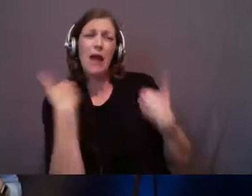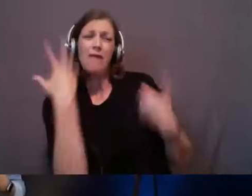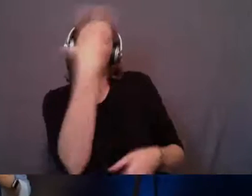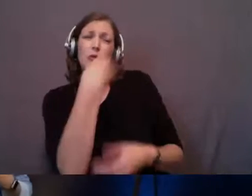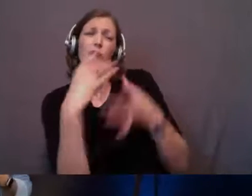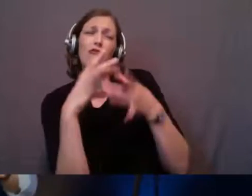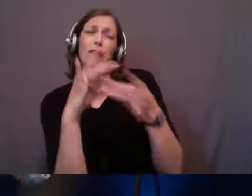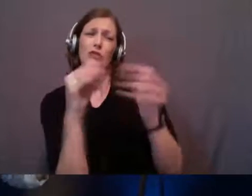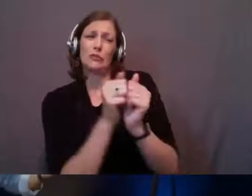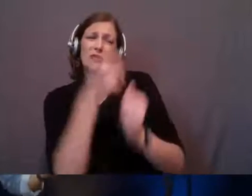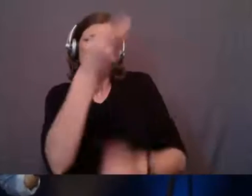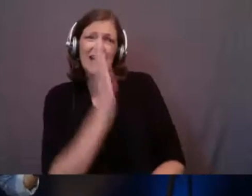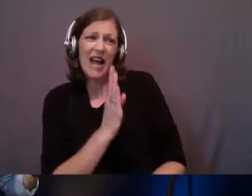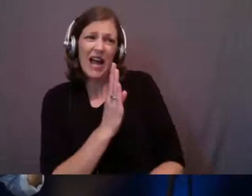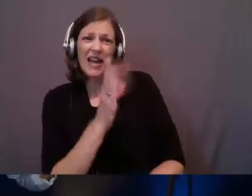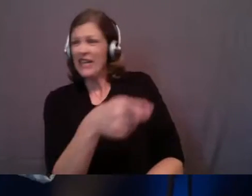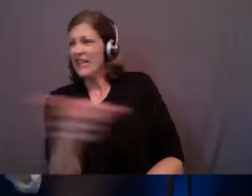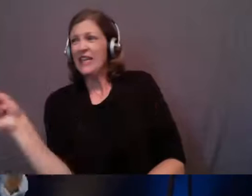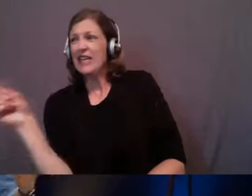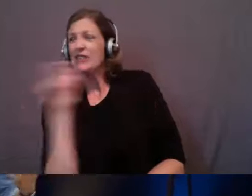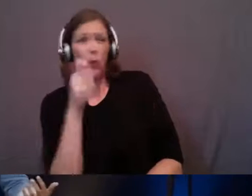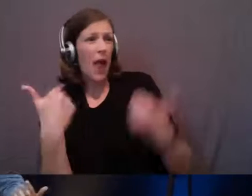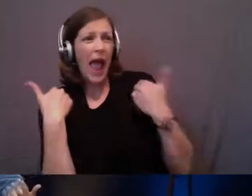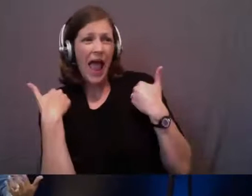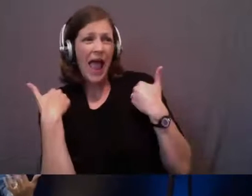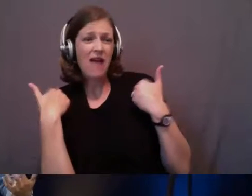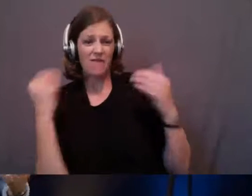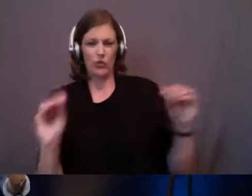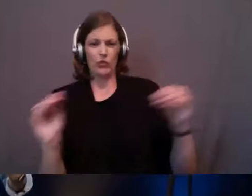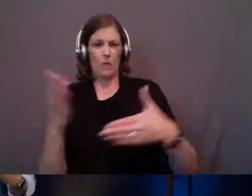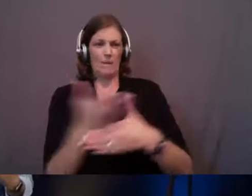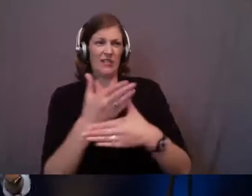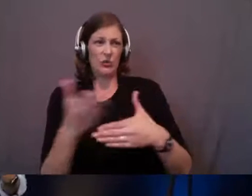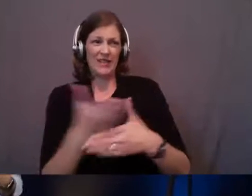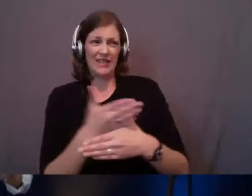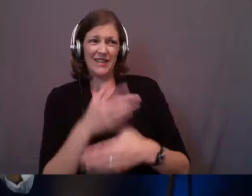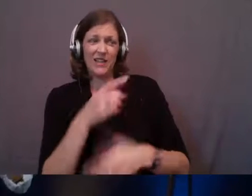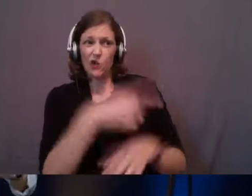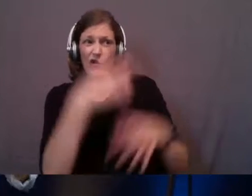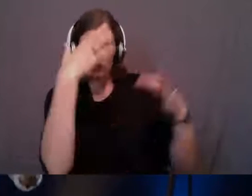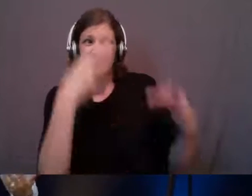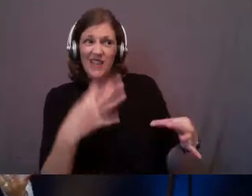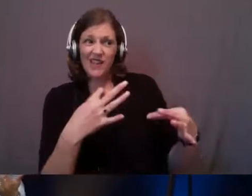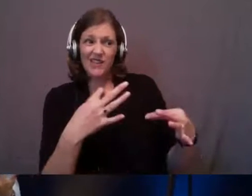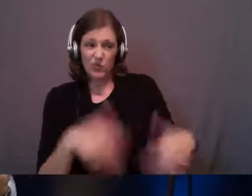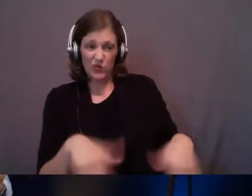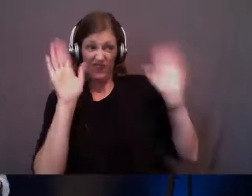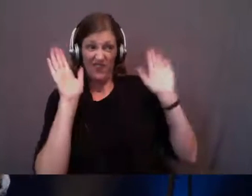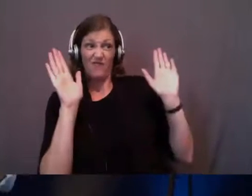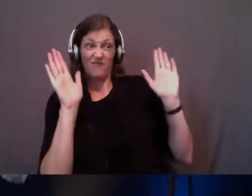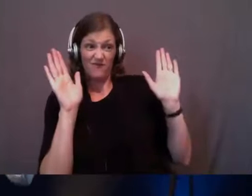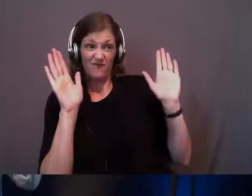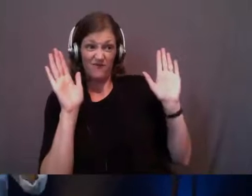with God that nobody else has. There is no in-between, and you're choosing to give that up